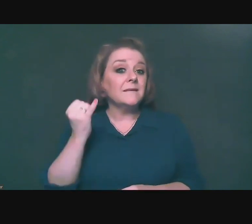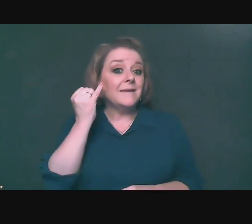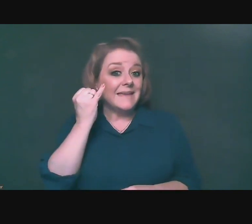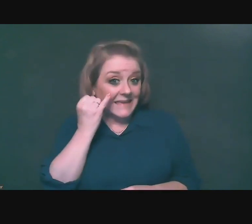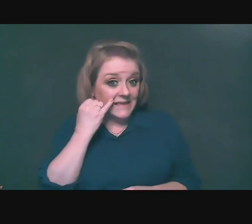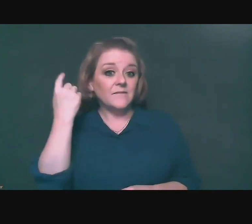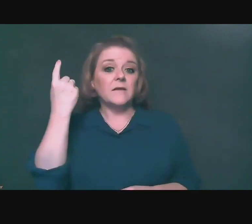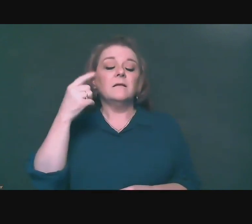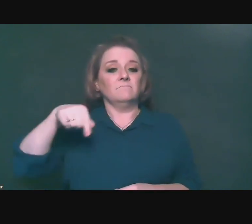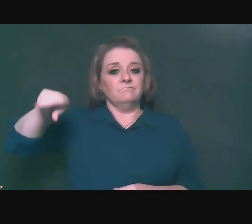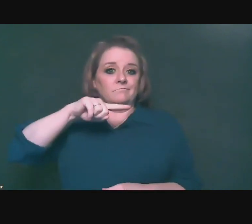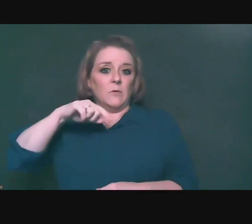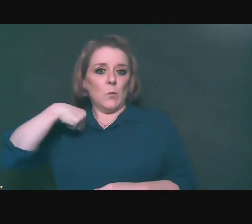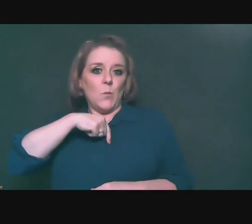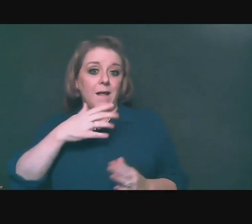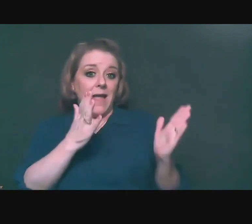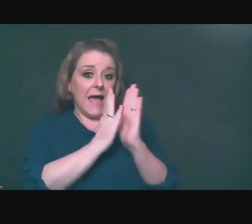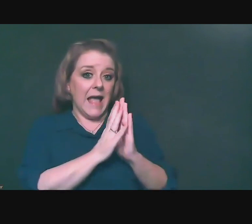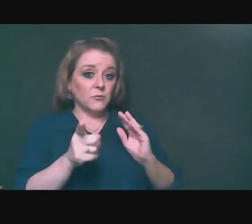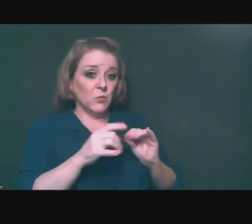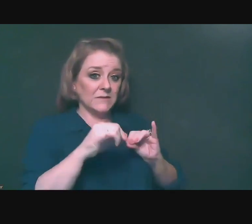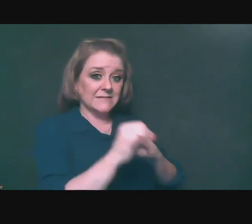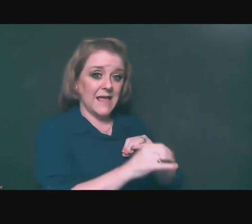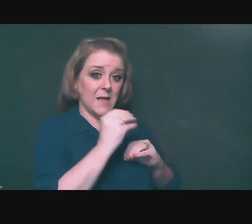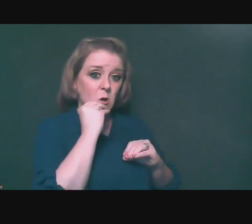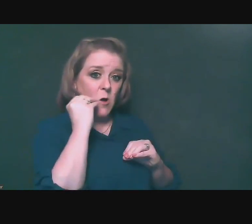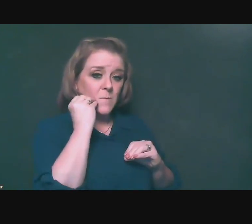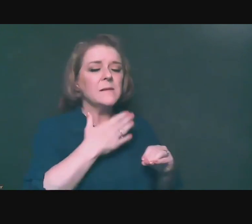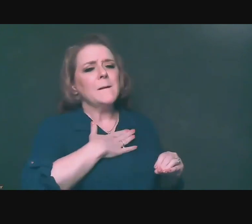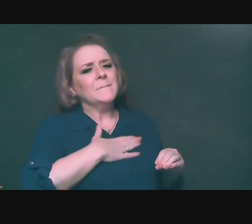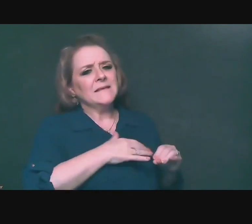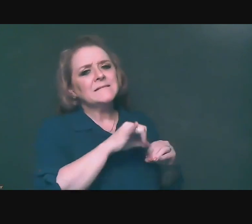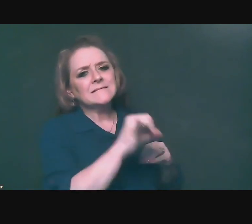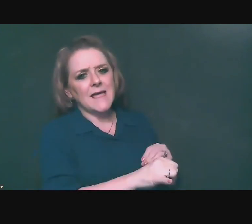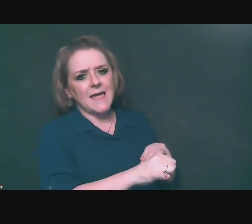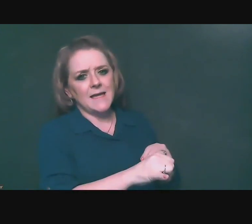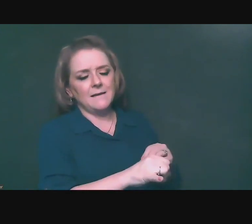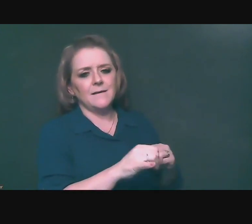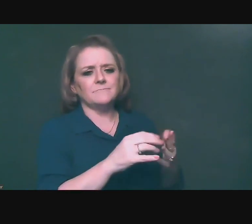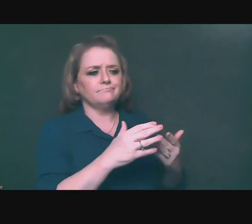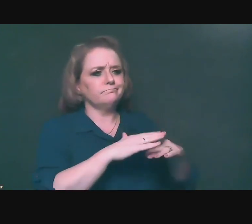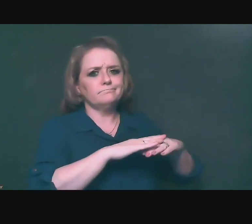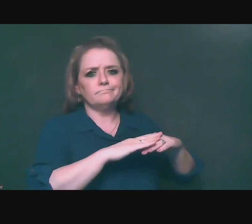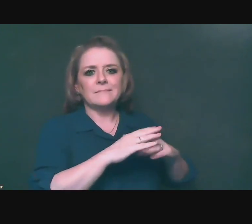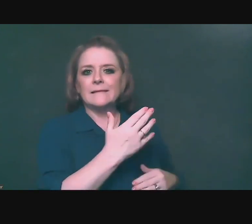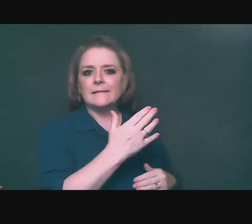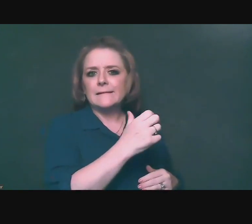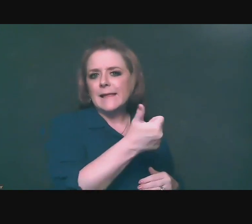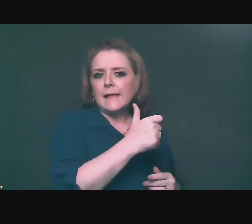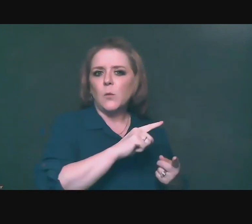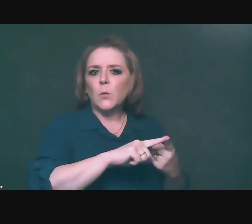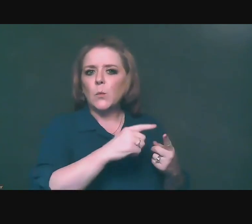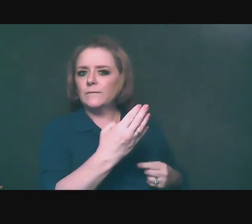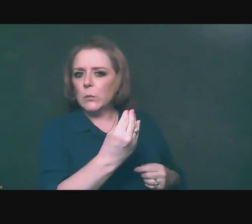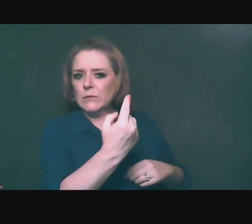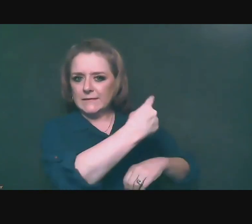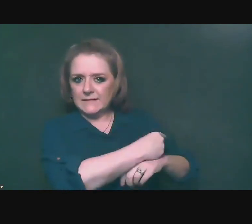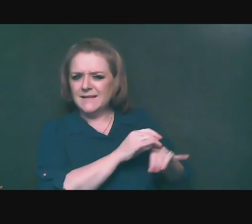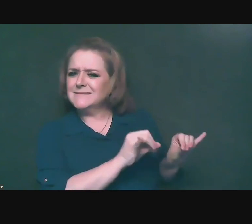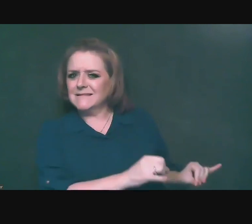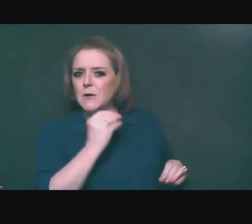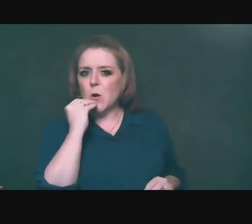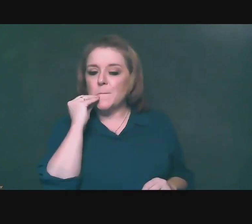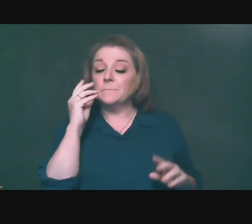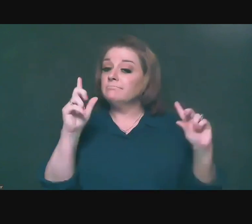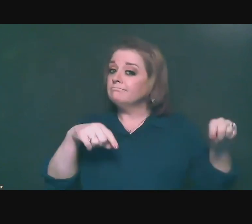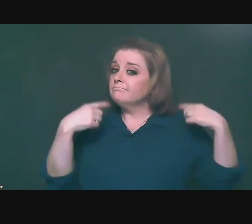stay home, please stay home until you finish that 10 to 14 day period. So we're doing a great job,